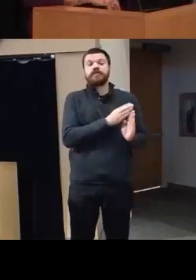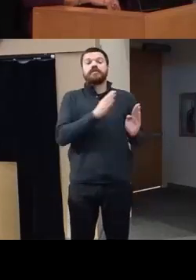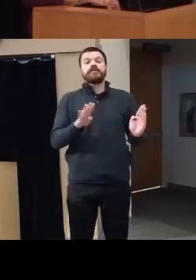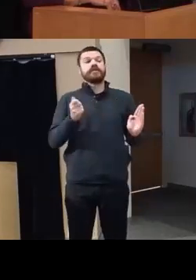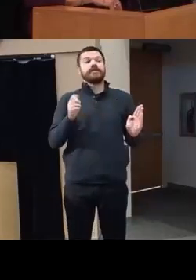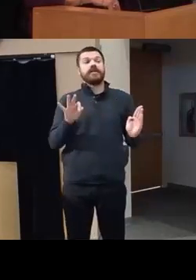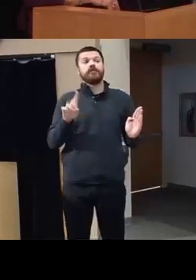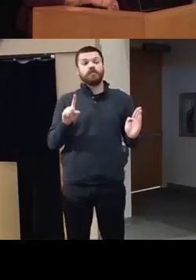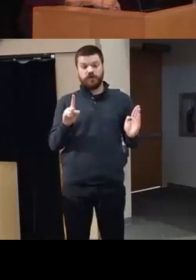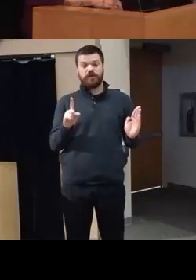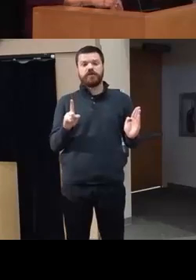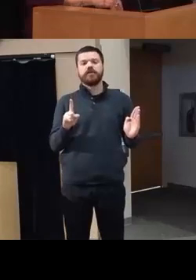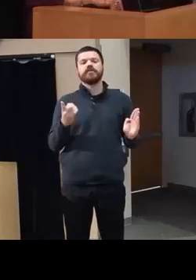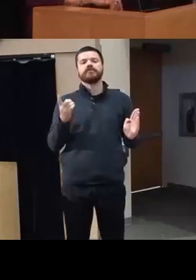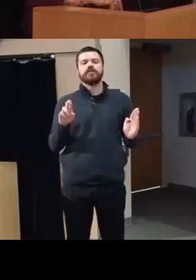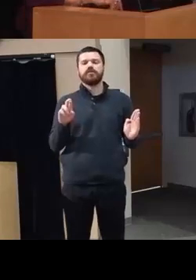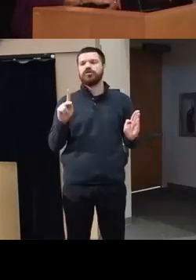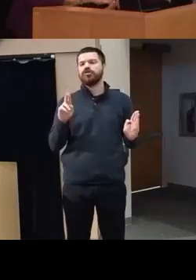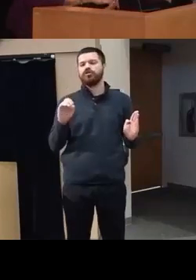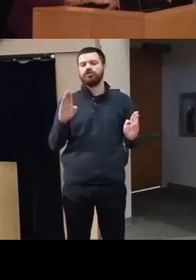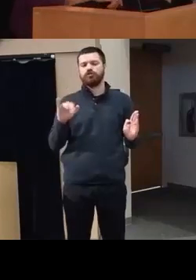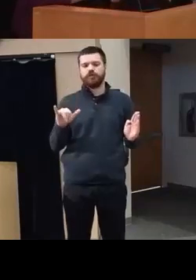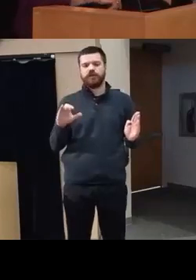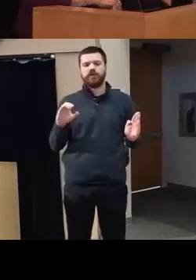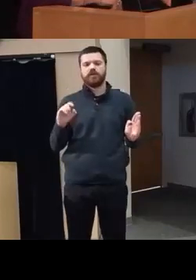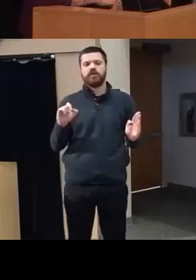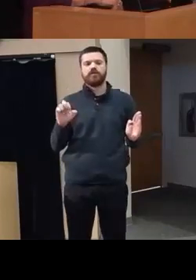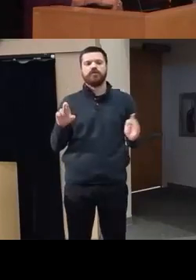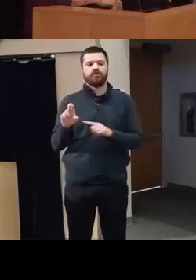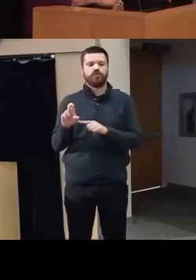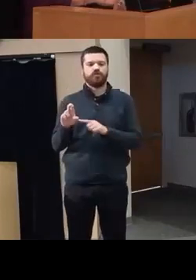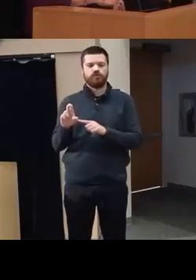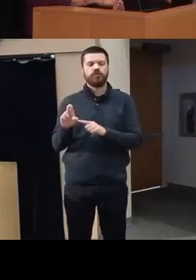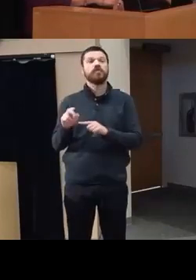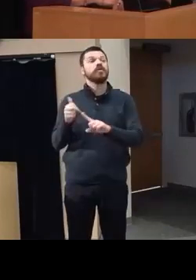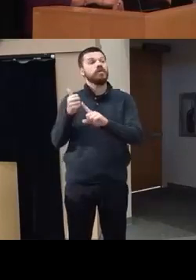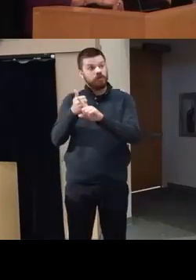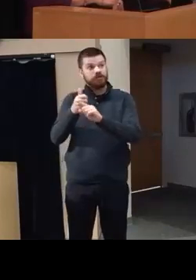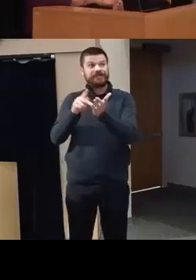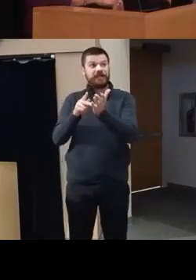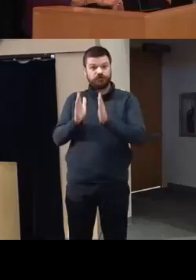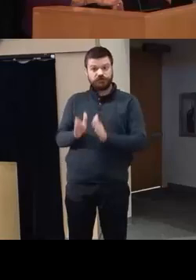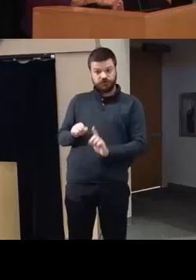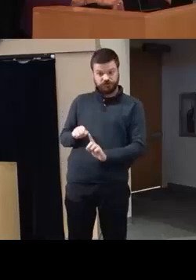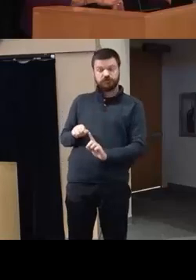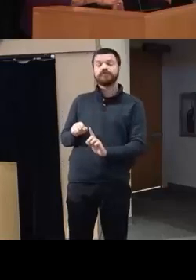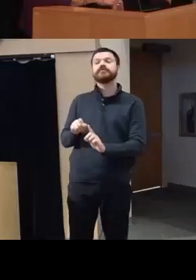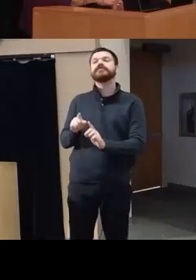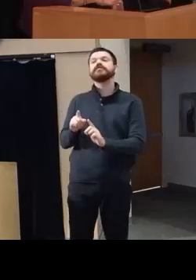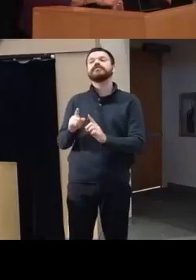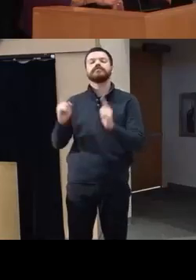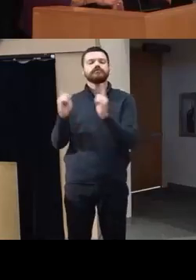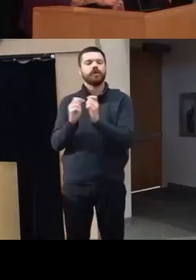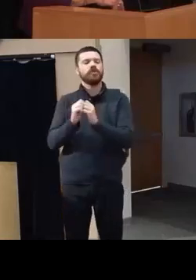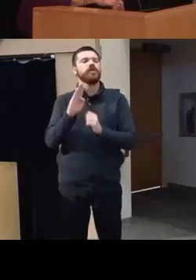in 1941, Dr. Kirby Collier, who was a psychiatrist, met with